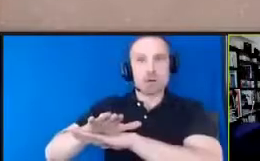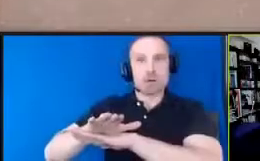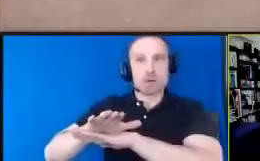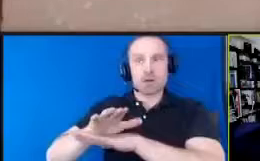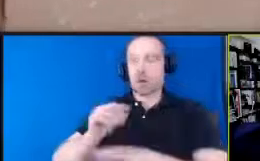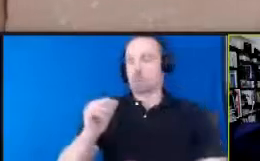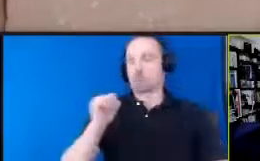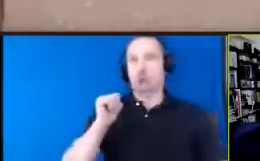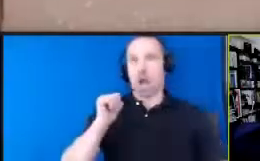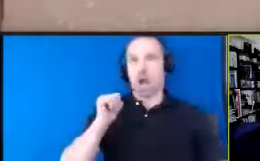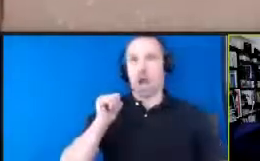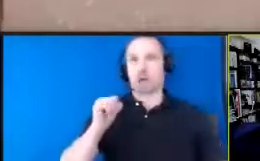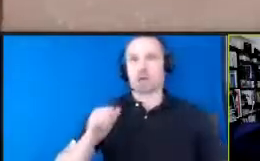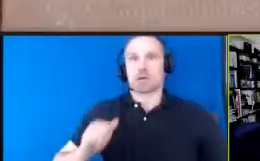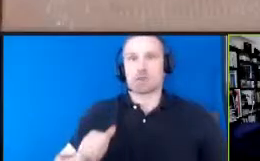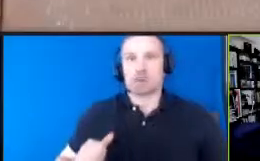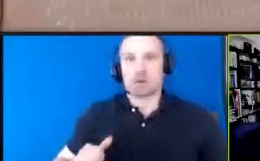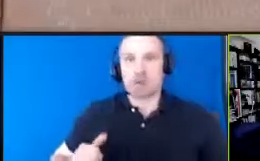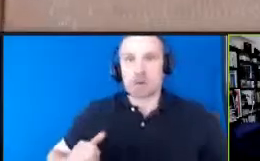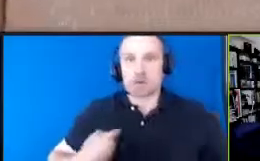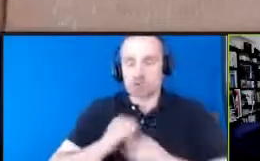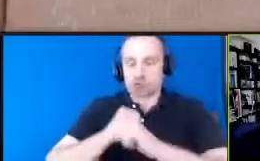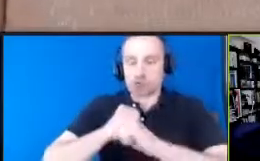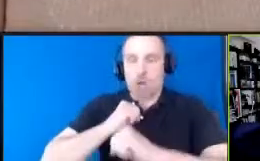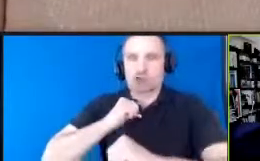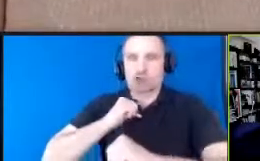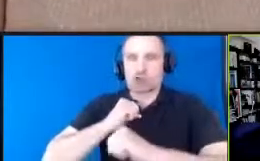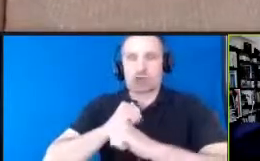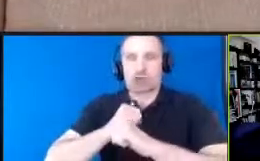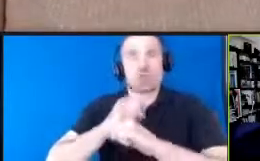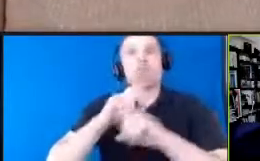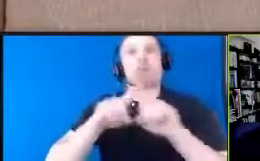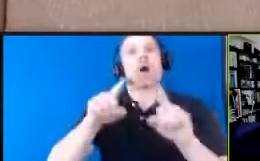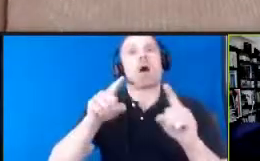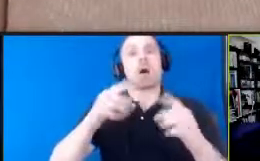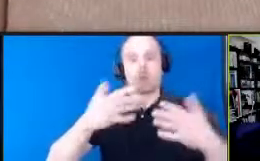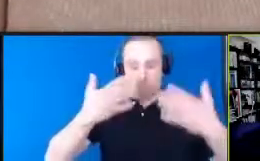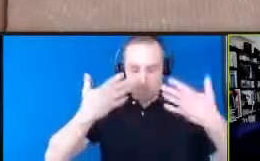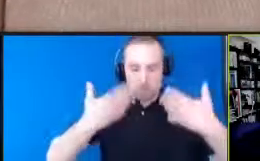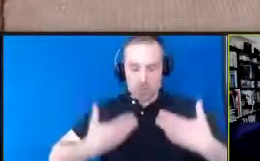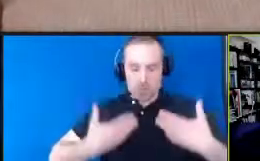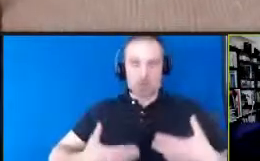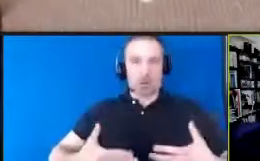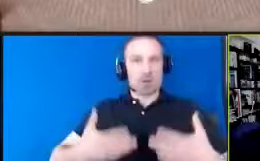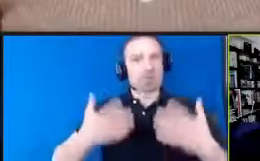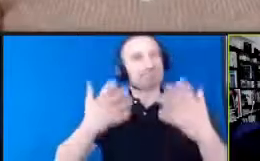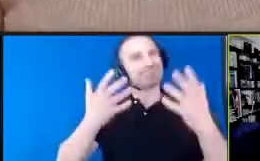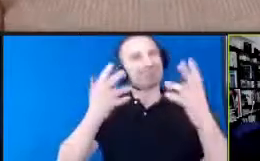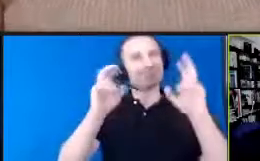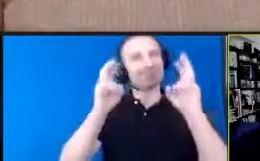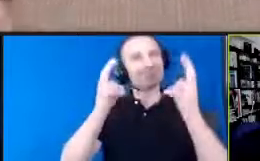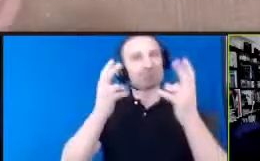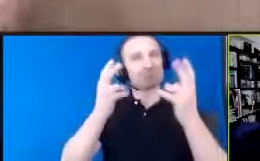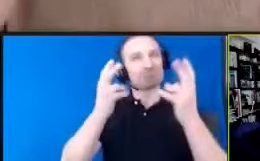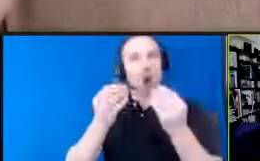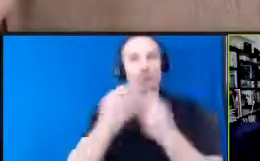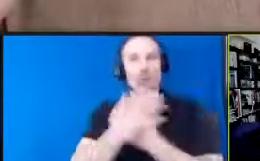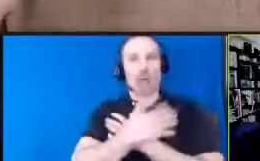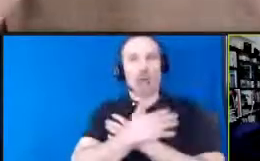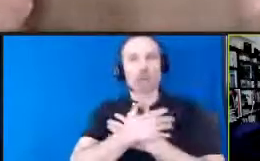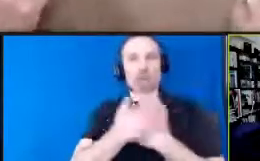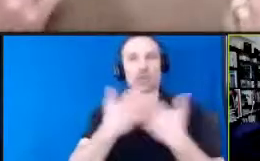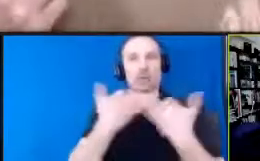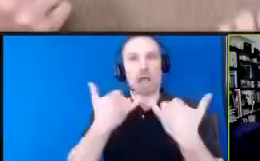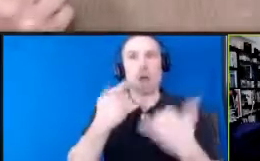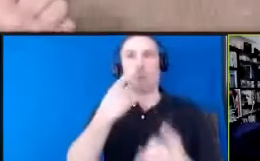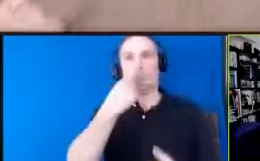nice and long, but let the front of your body be relaxed and soft. So that in our yoga breath, we're going to breathe in through our